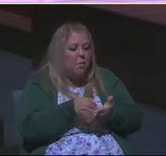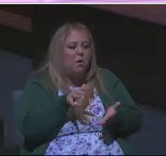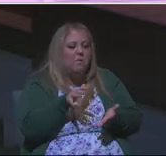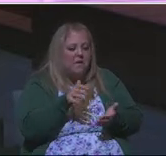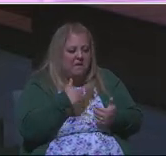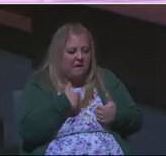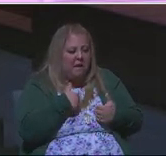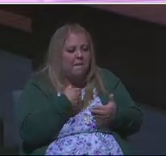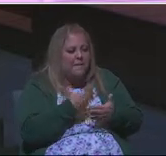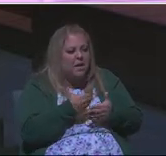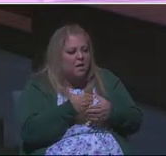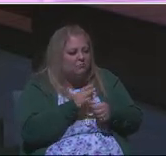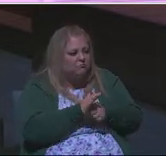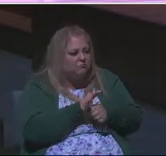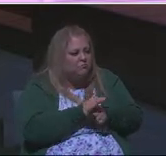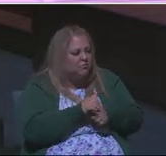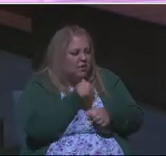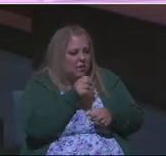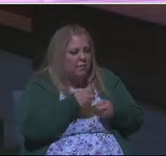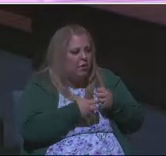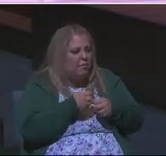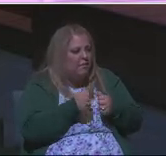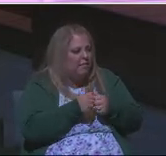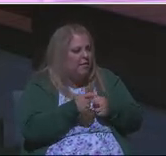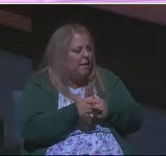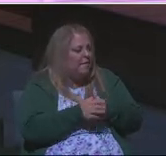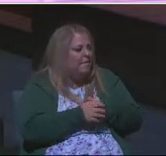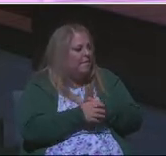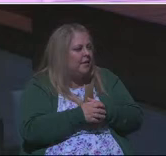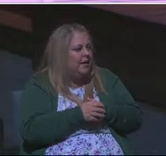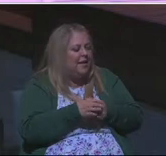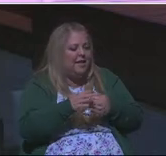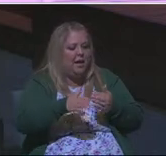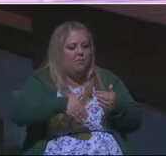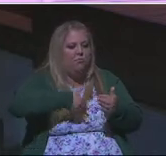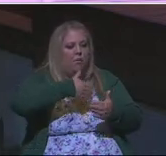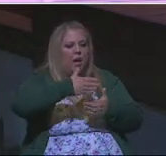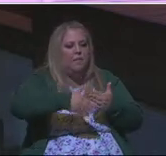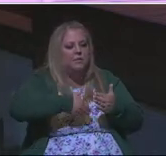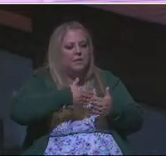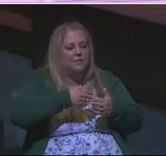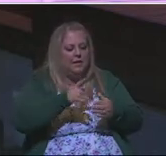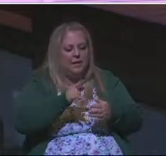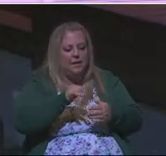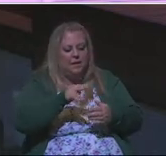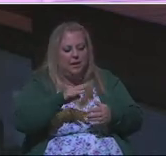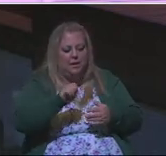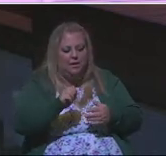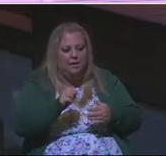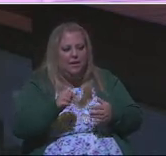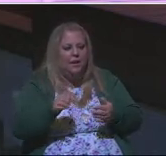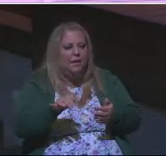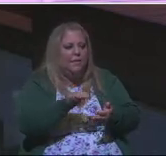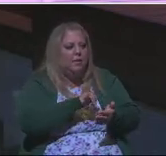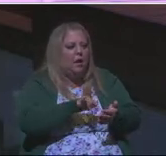money. No problem for them. And they wrap him in linen. They put all these spices. You know what they're worried about,